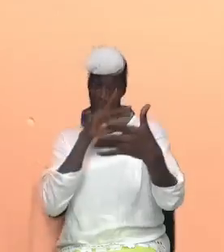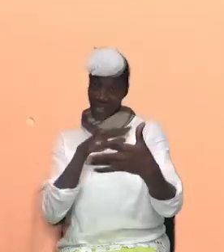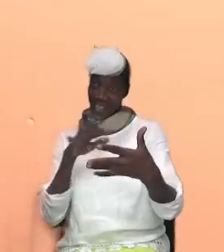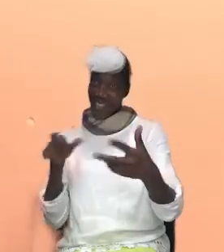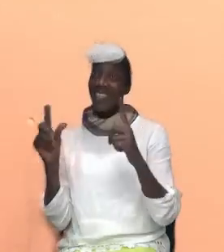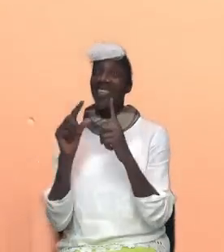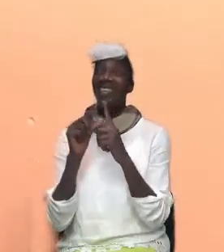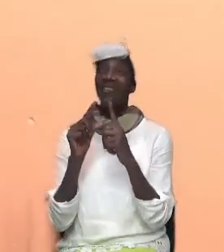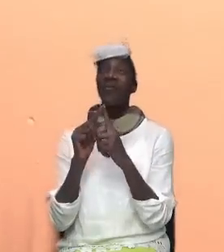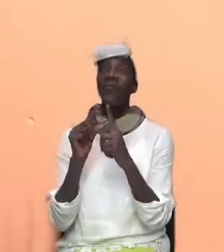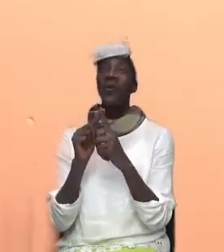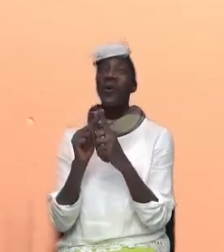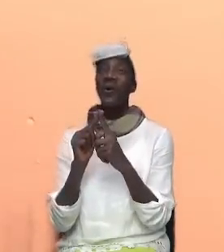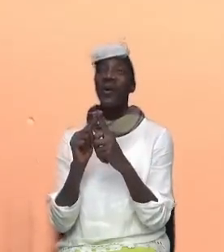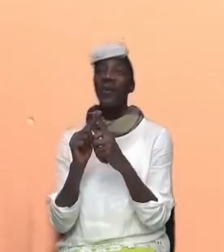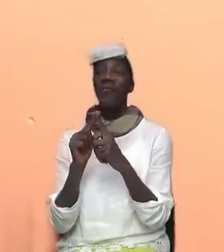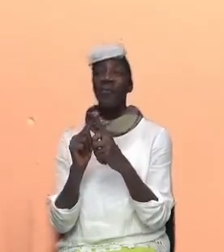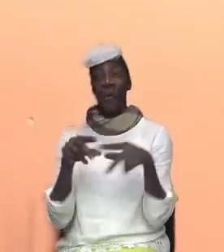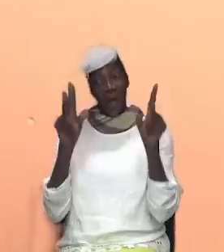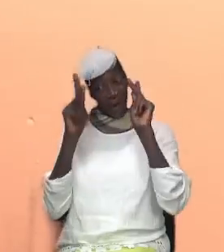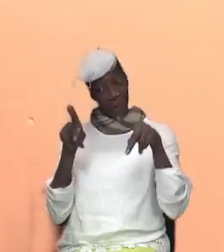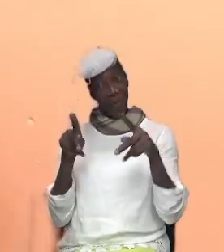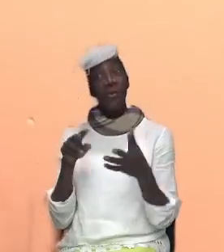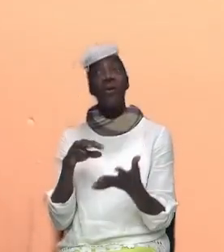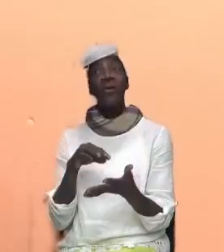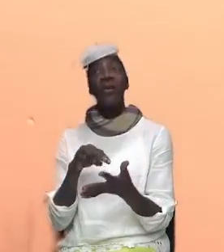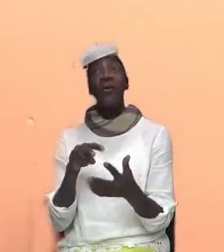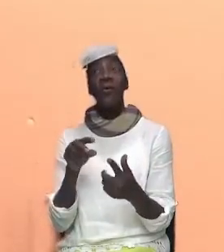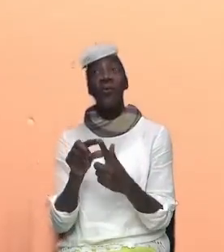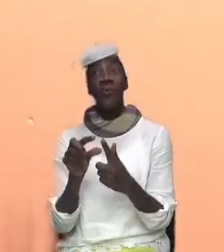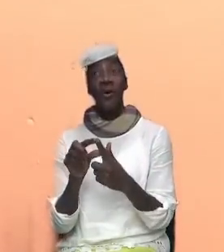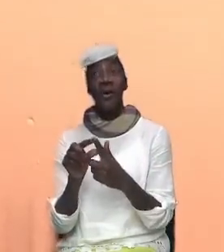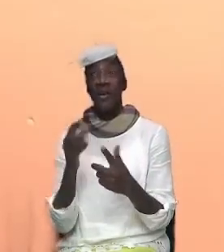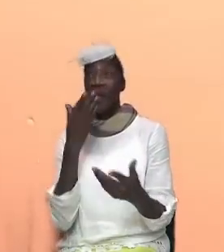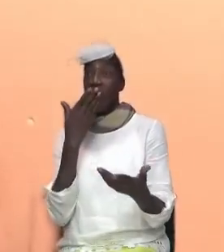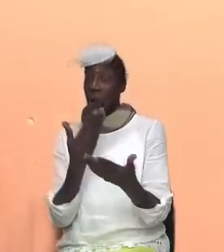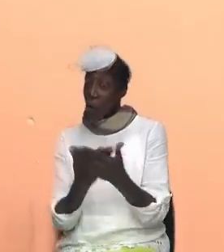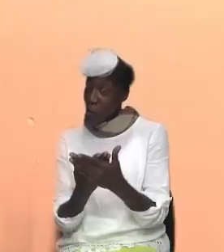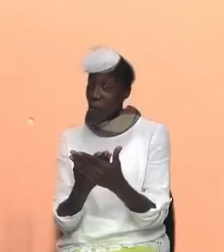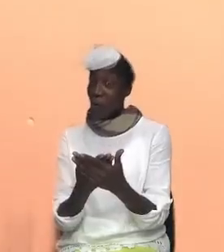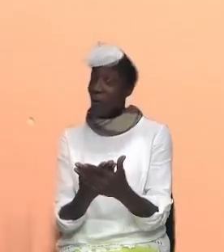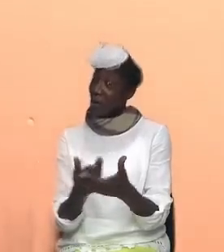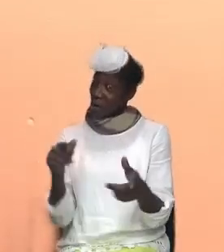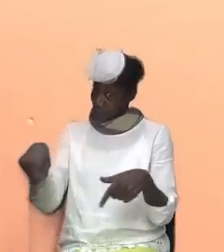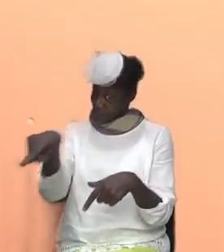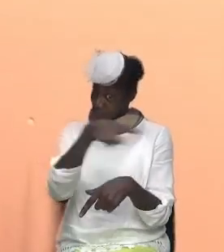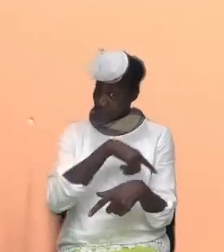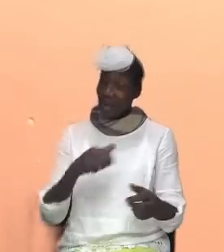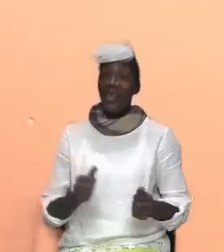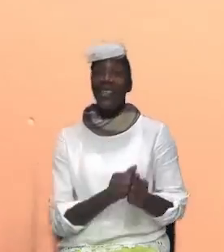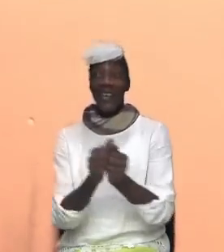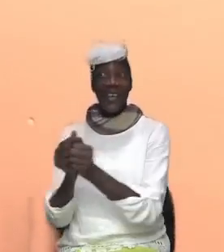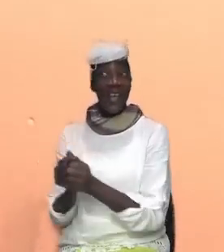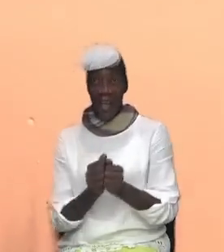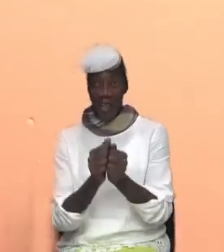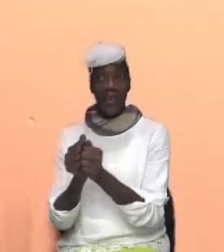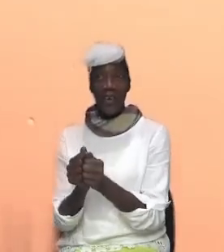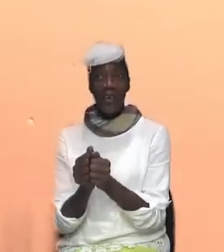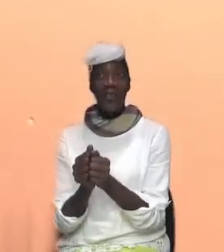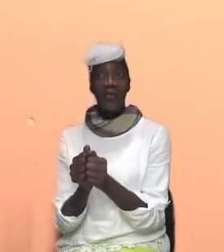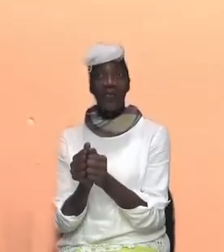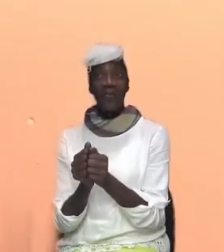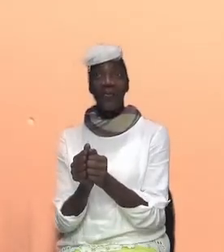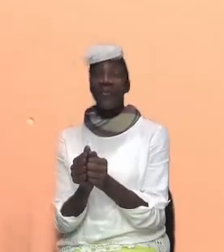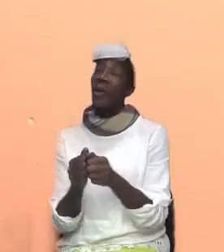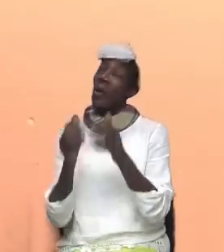word and then to apply the word. So it's so very good that we are together getting into it. And of course, I